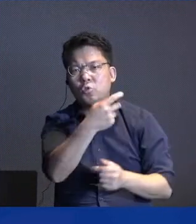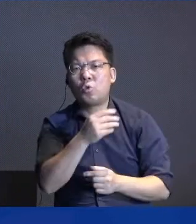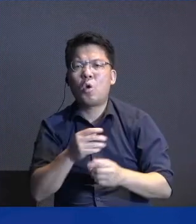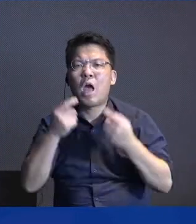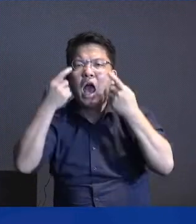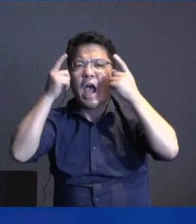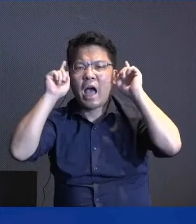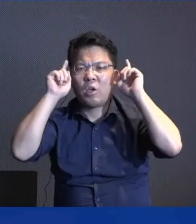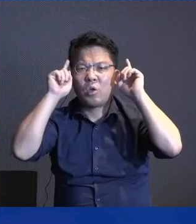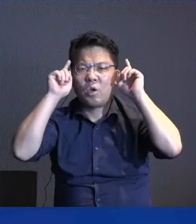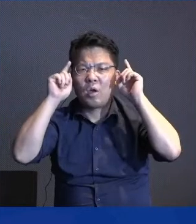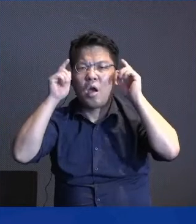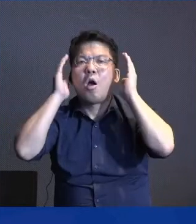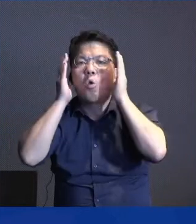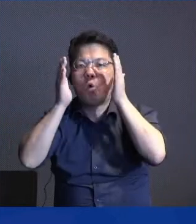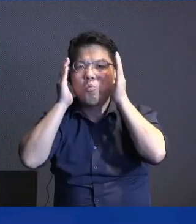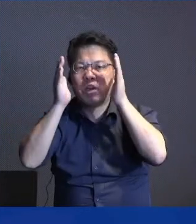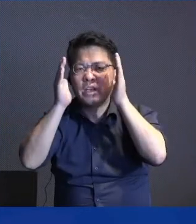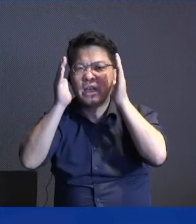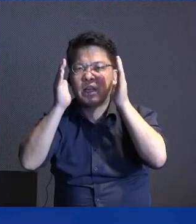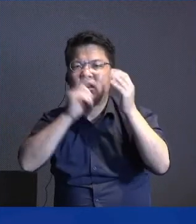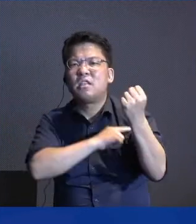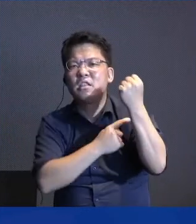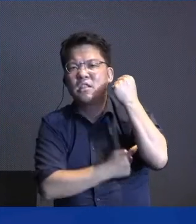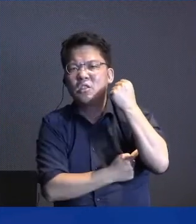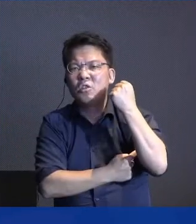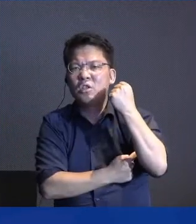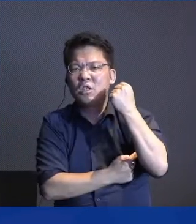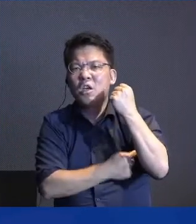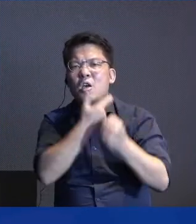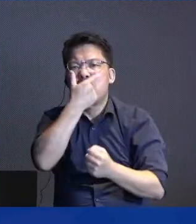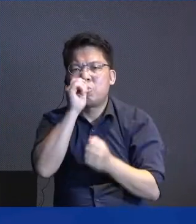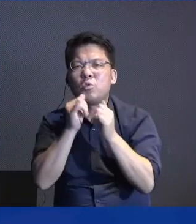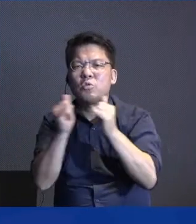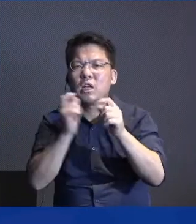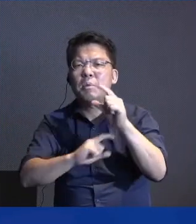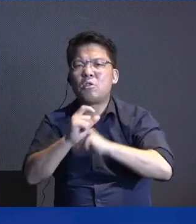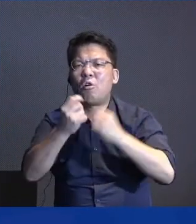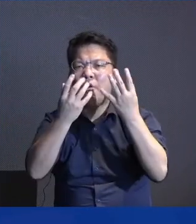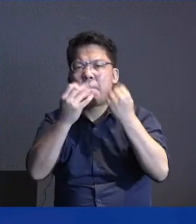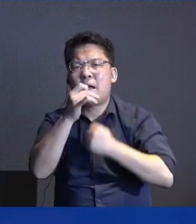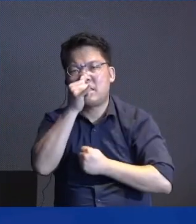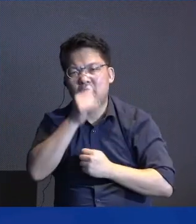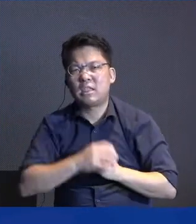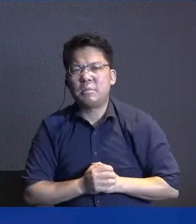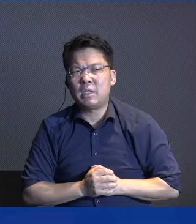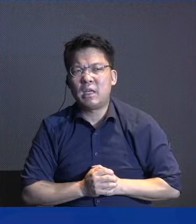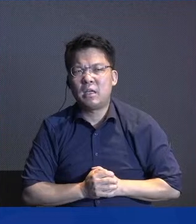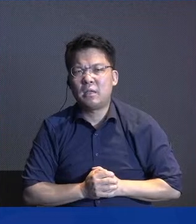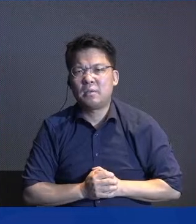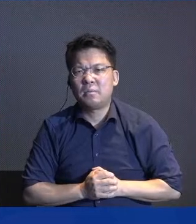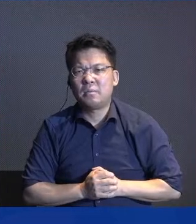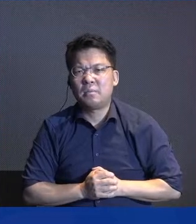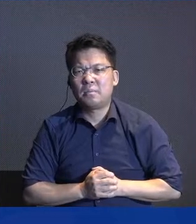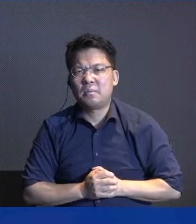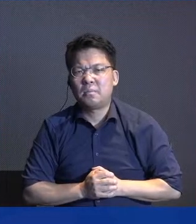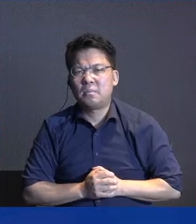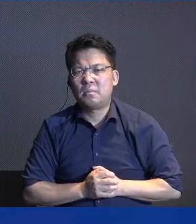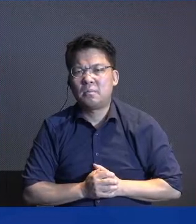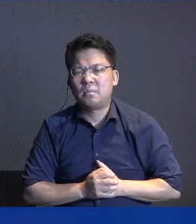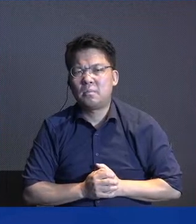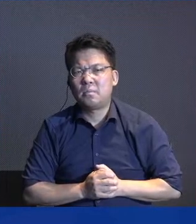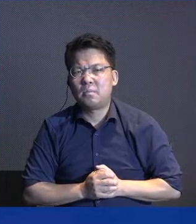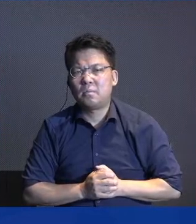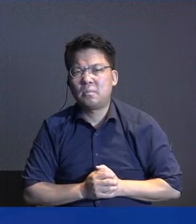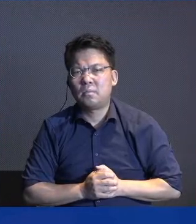In terms of clinical mental illness, we find that there's increasing number of older adults with mental health